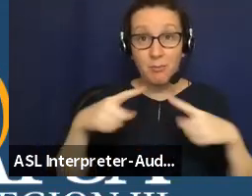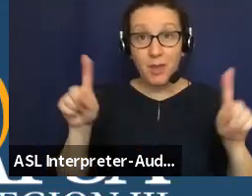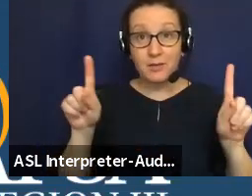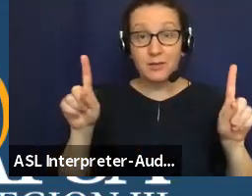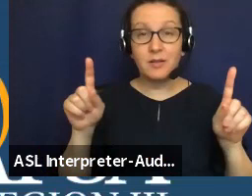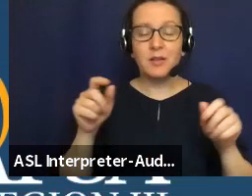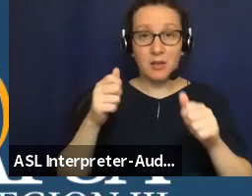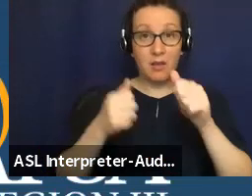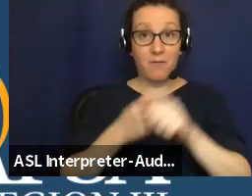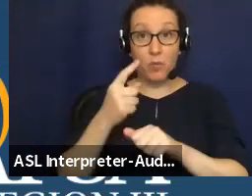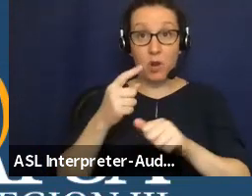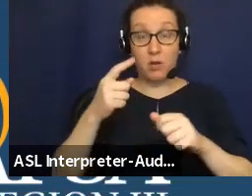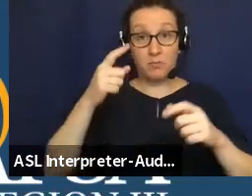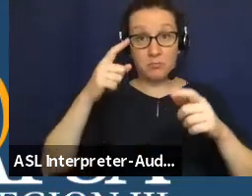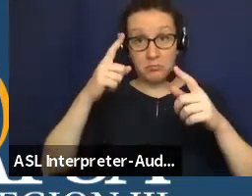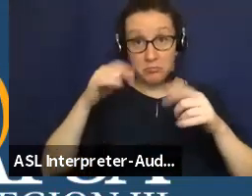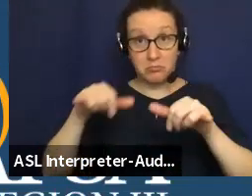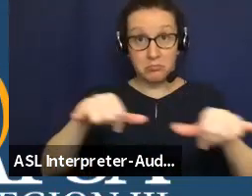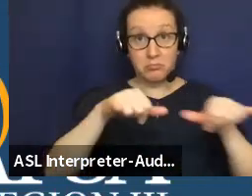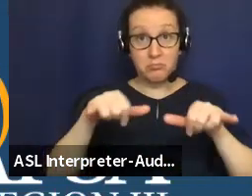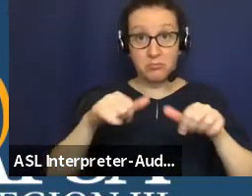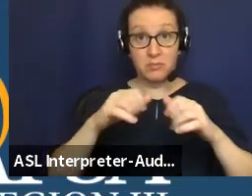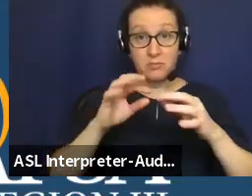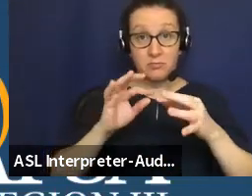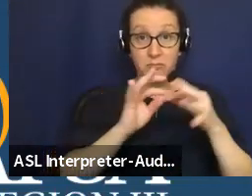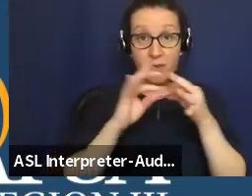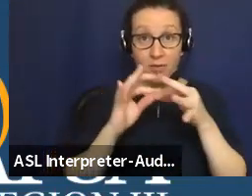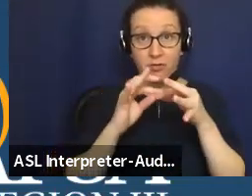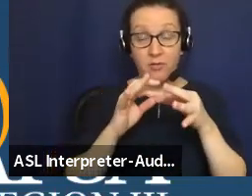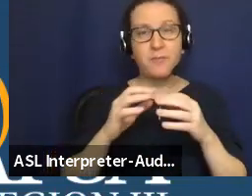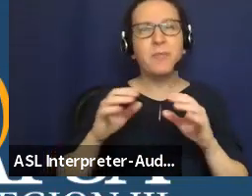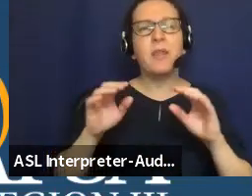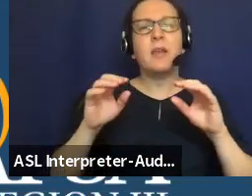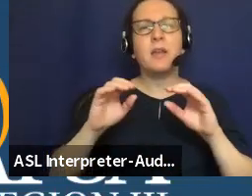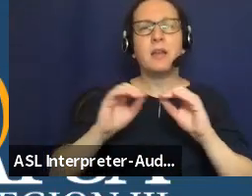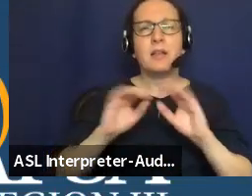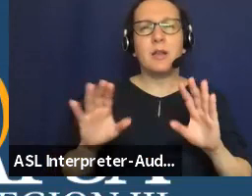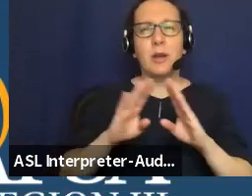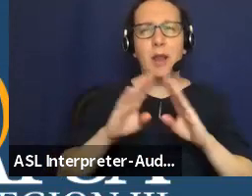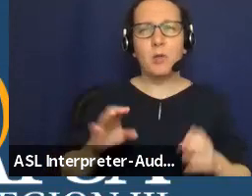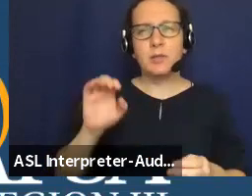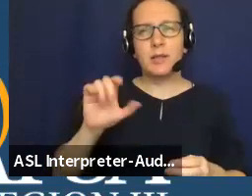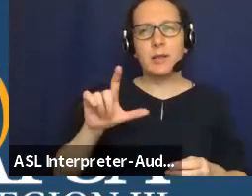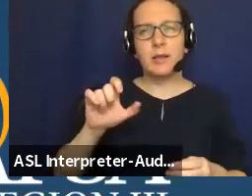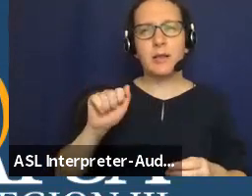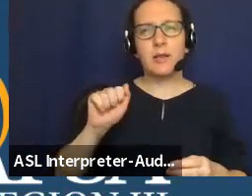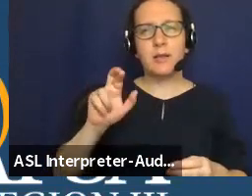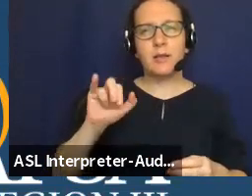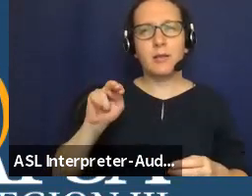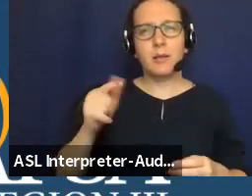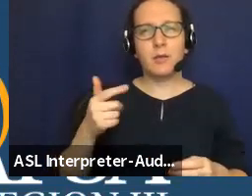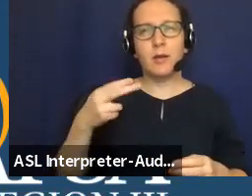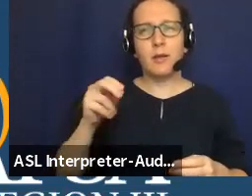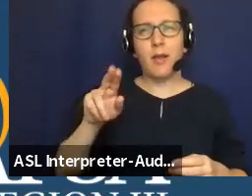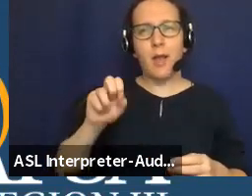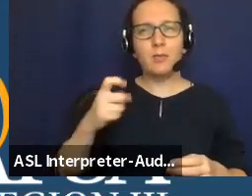everybody's working on it together. The Clearinghouse recently held a Joining Hands virtual symposium,